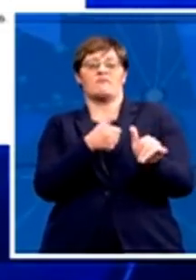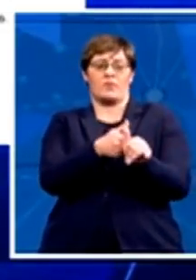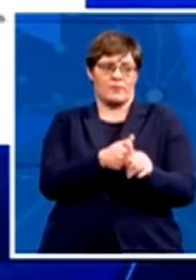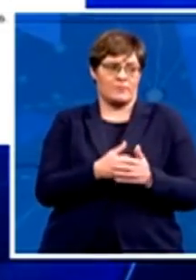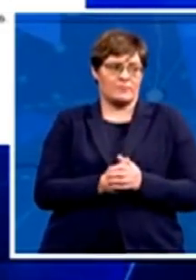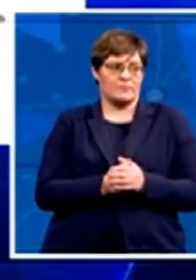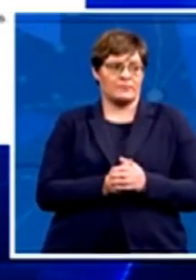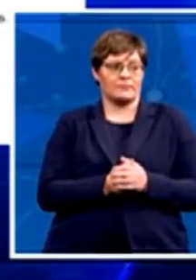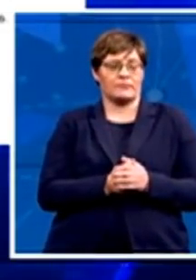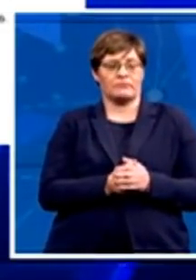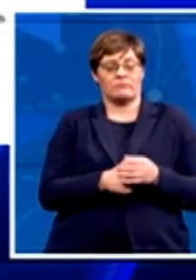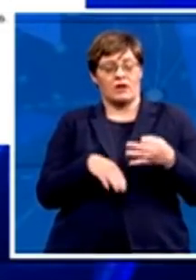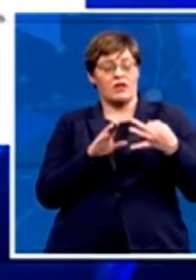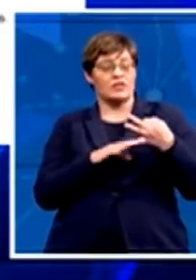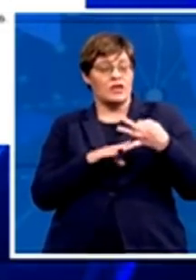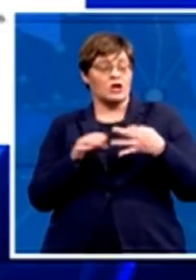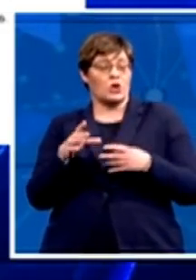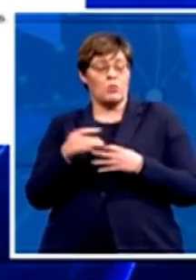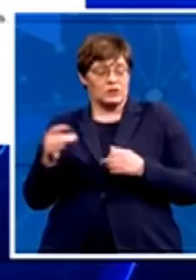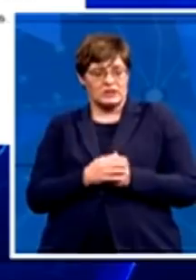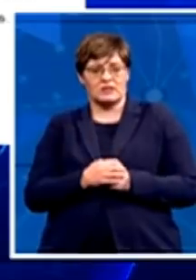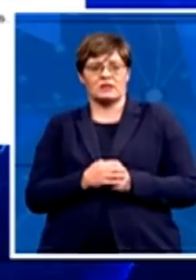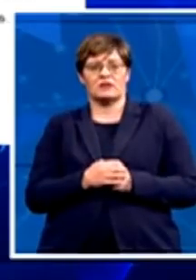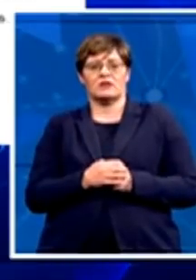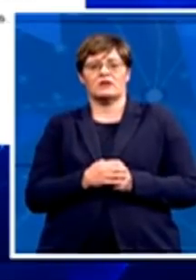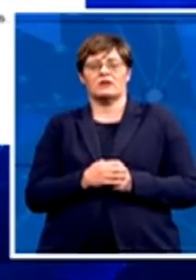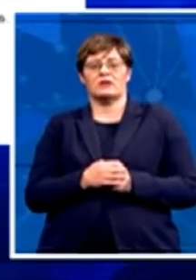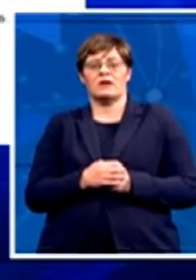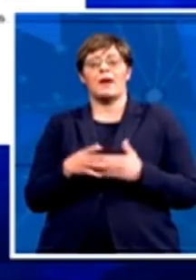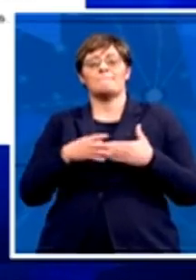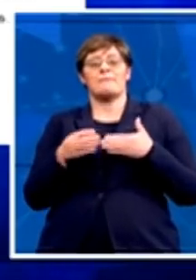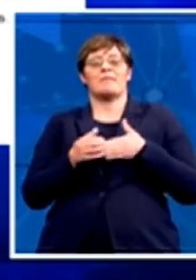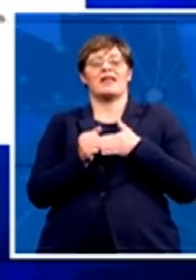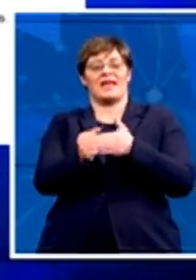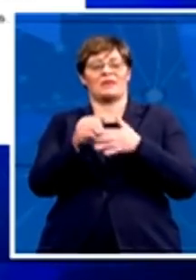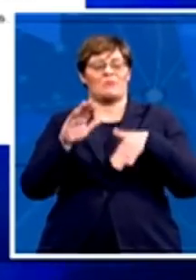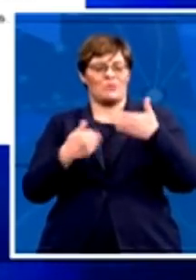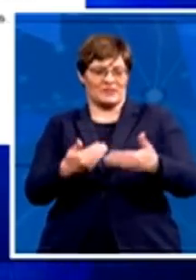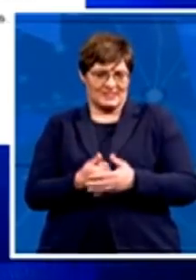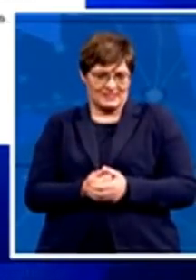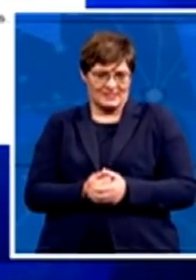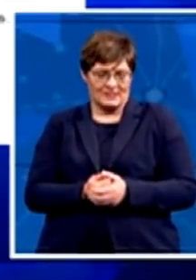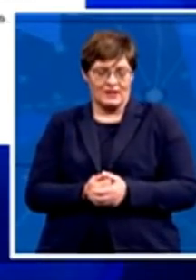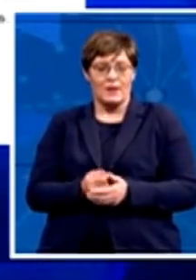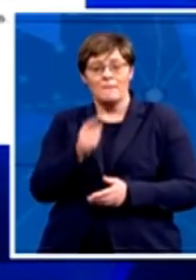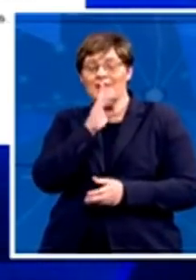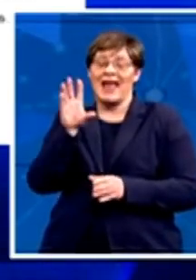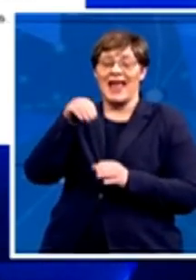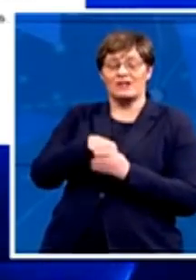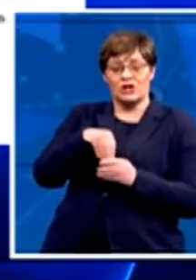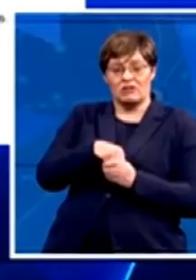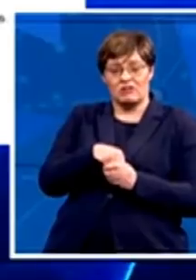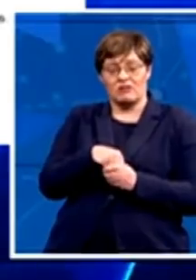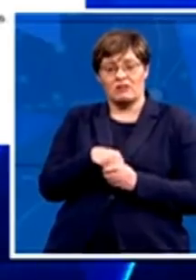to have a member-led process, but one where not only have internal support, but also